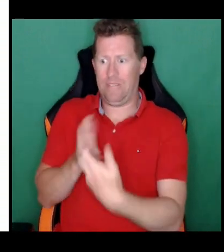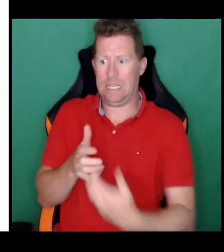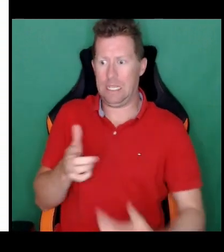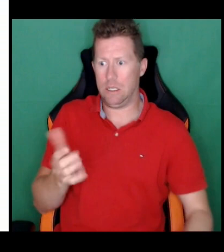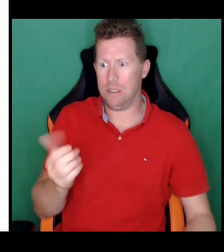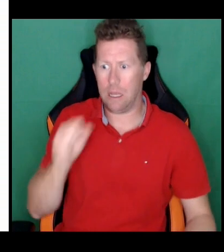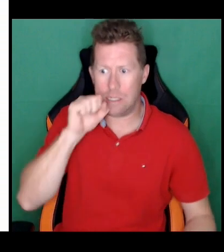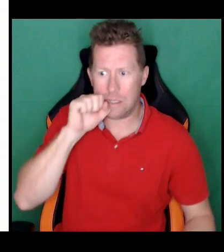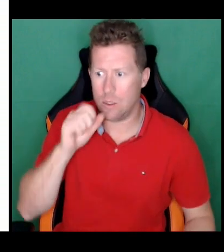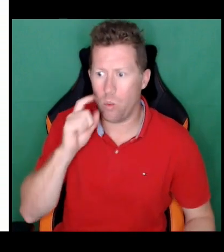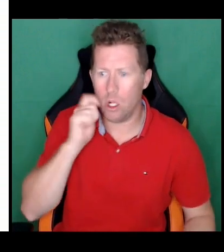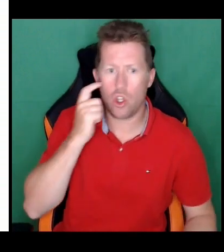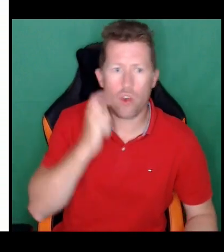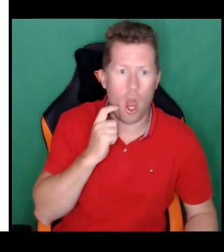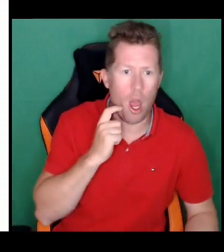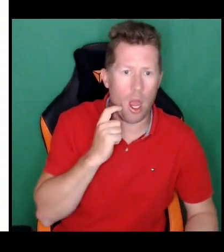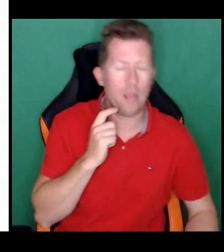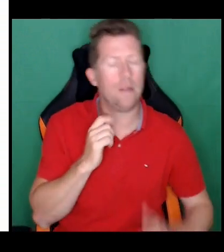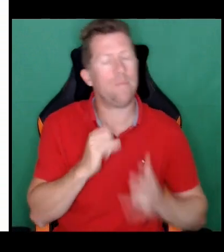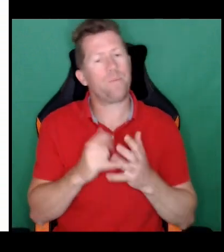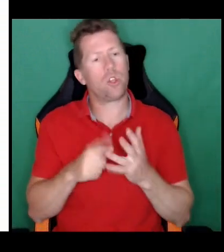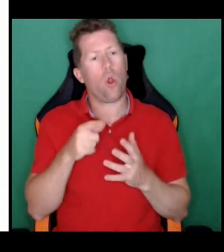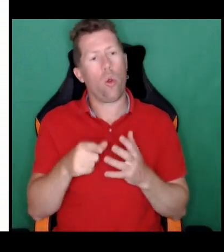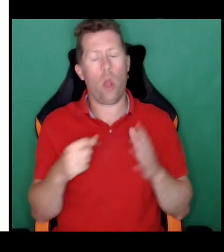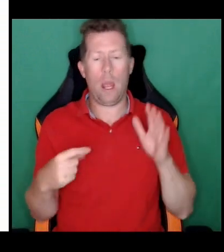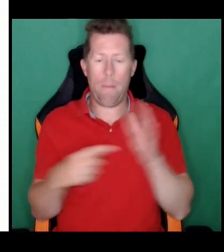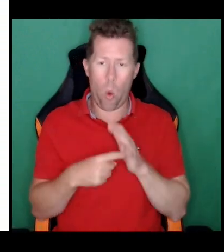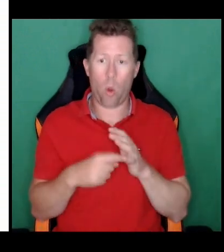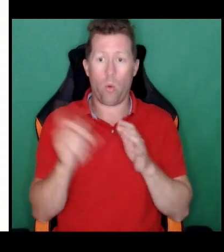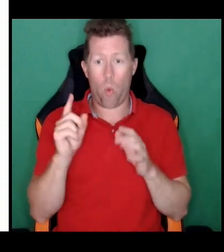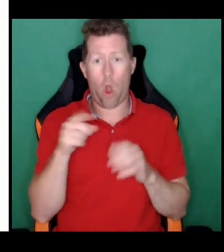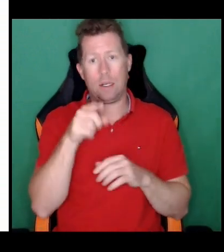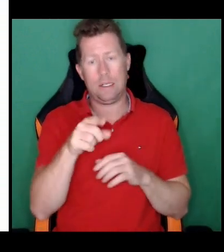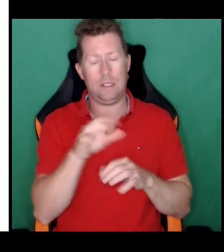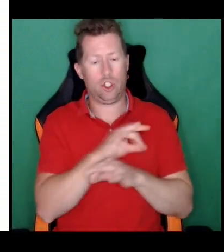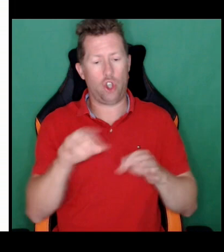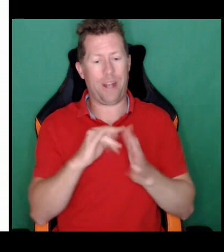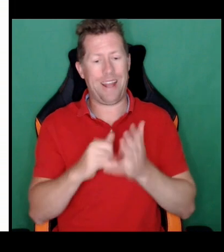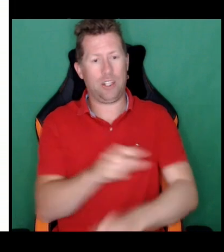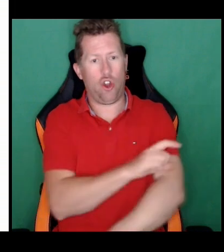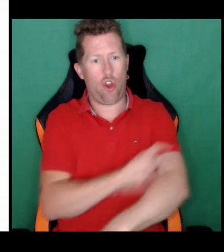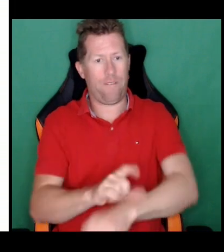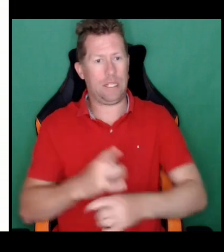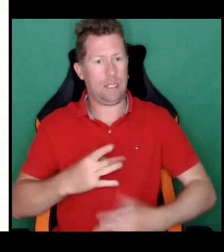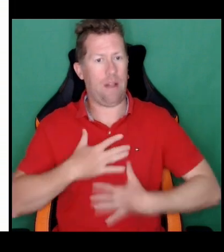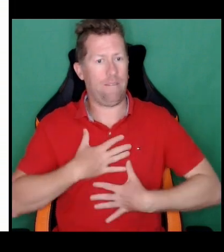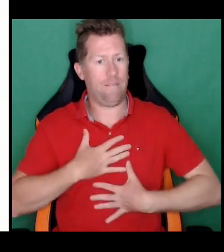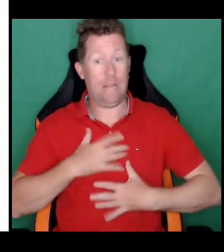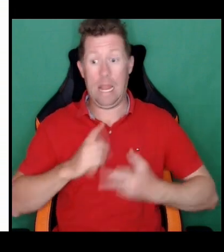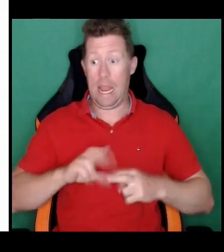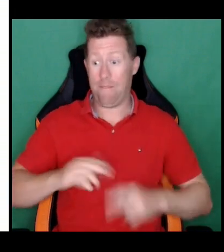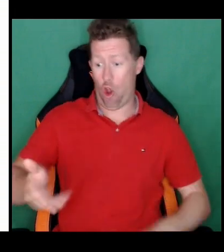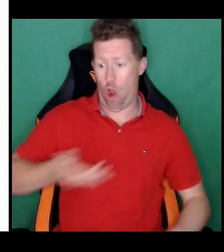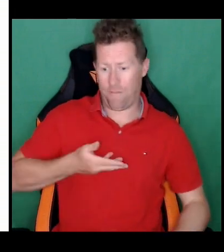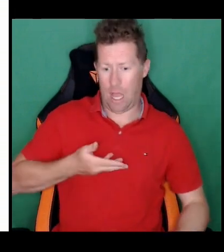segment. And also critically is that they have far less confidence in themselves regarding what they would do if they were offered a